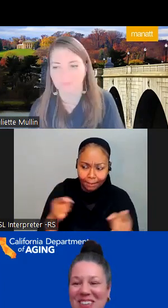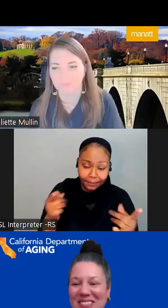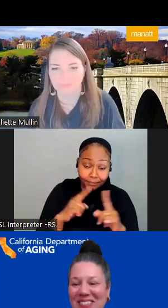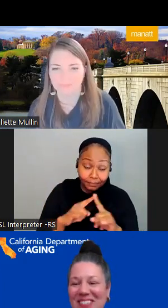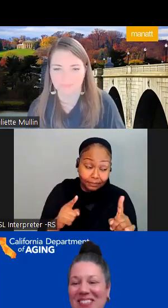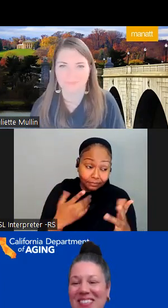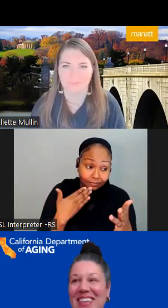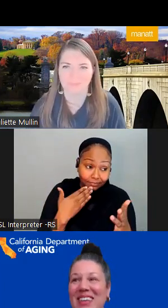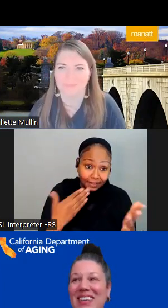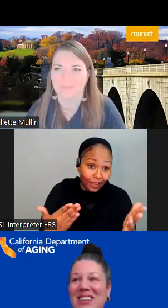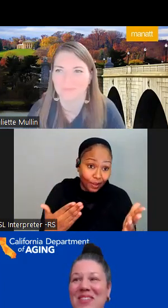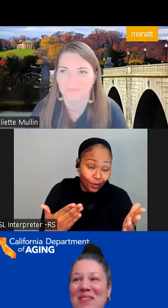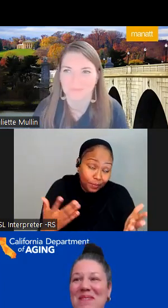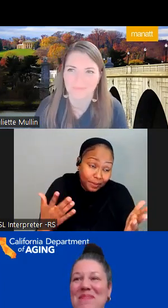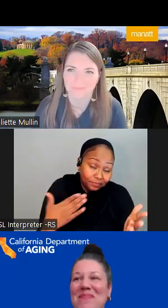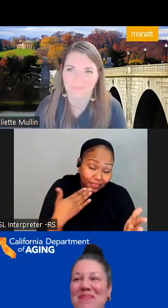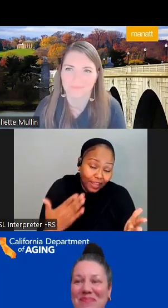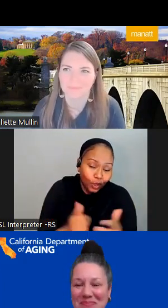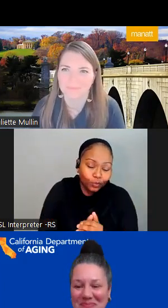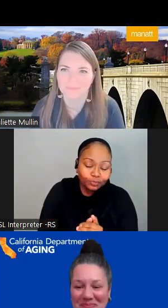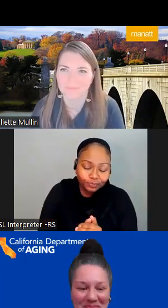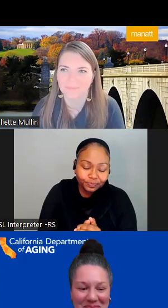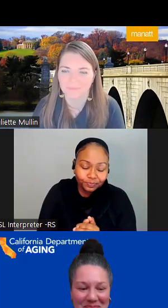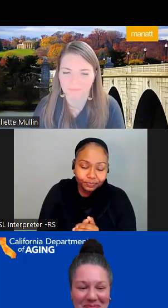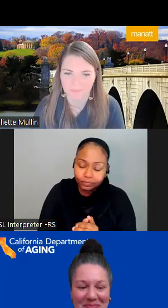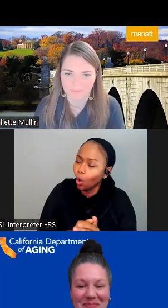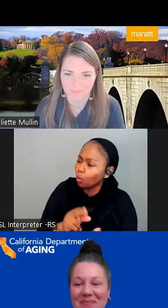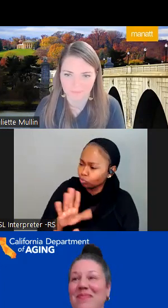don't, nope, yeah, thank you. no problem.